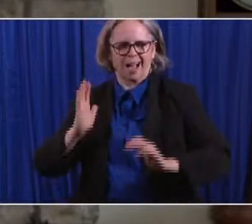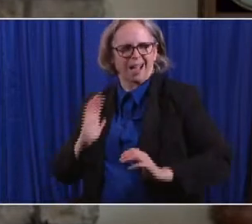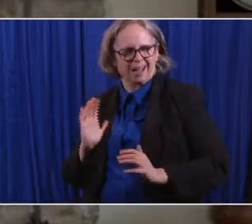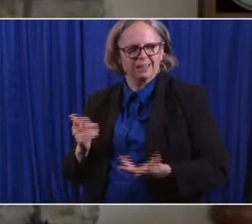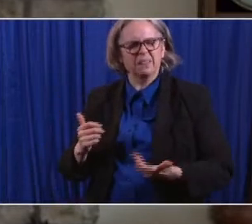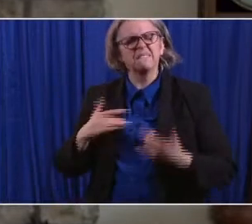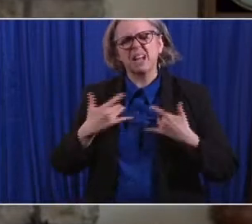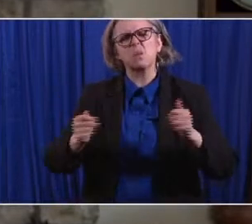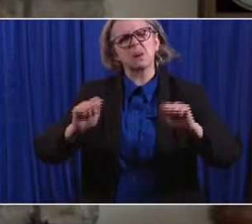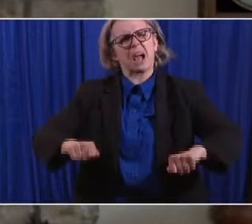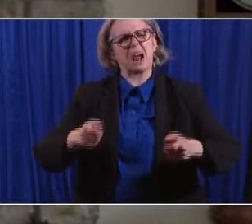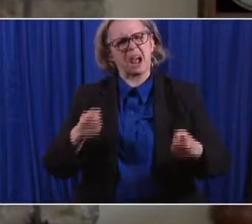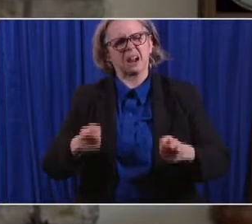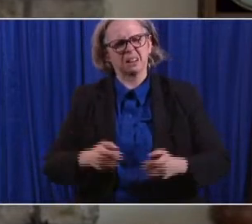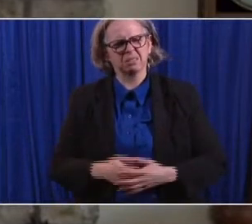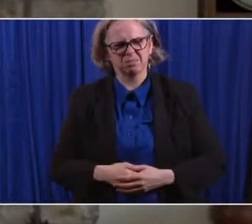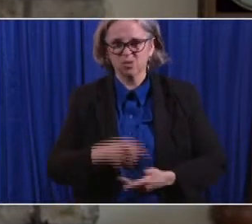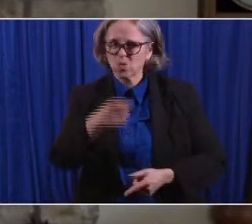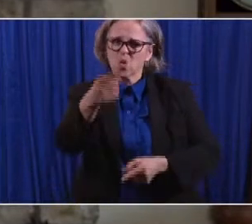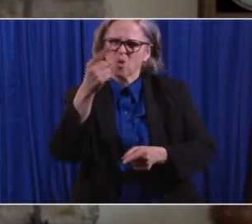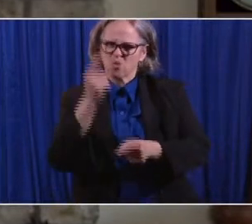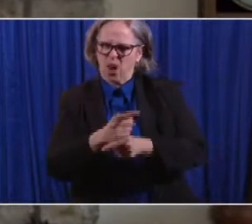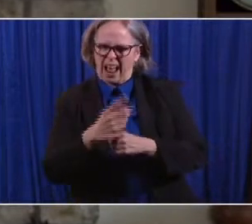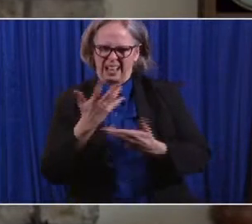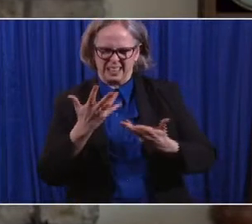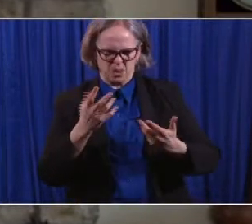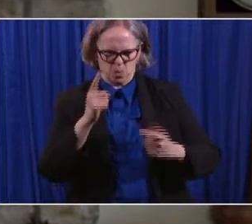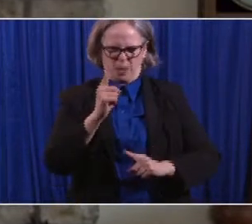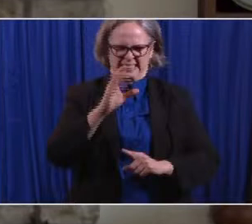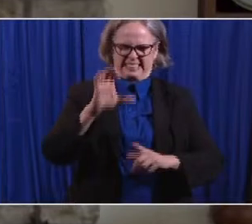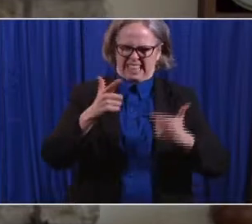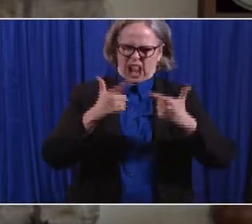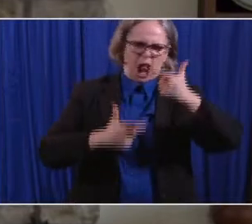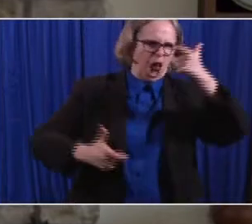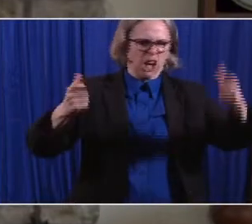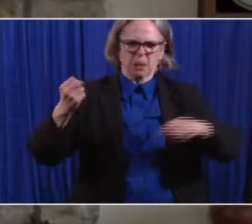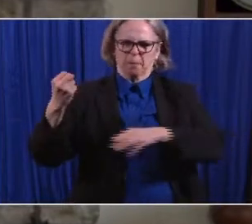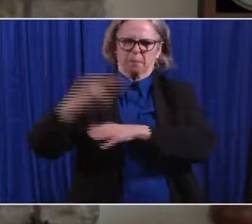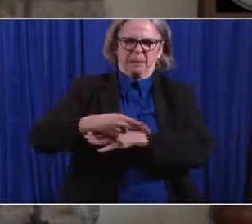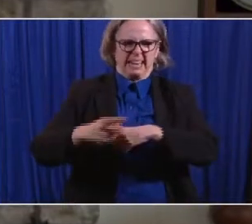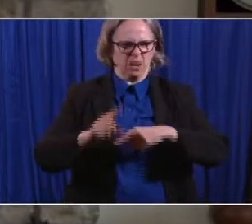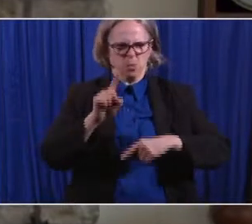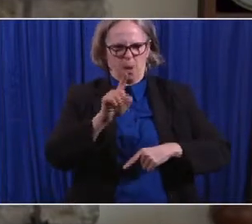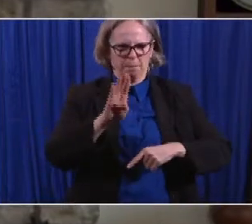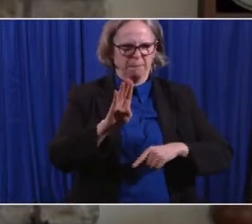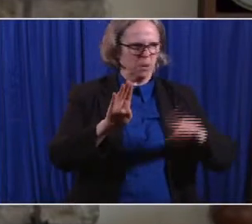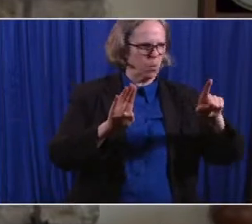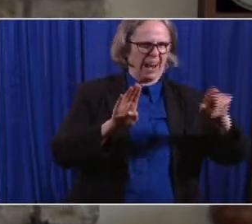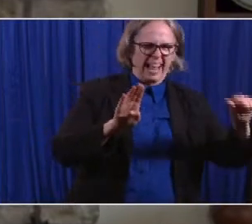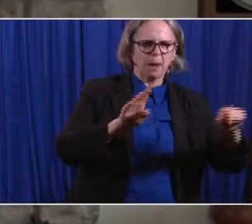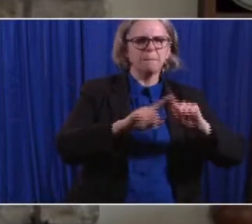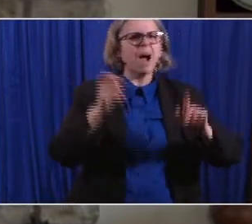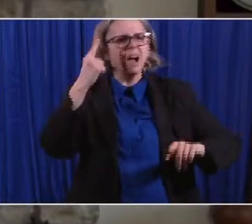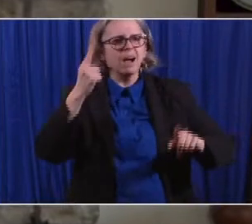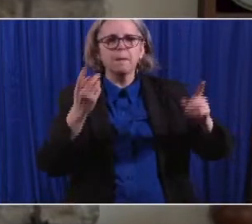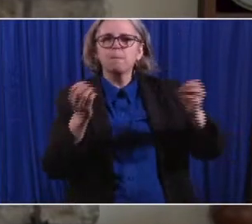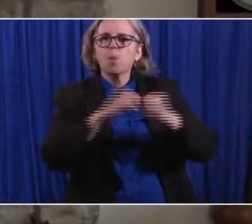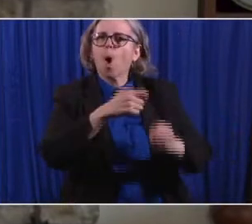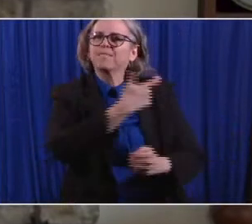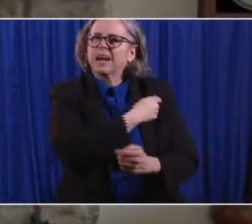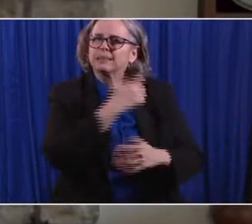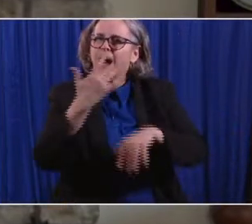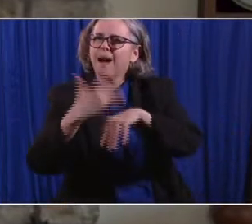is the largest amount that we've ever received. It is a big jump from what we've seen before. And we're also